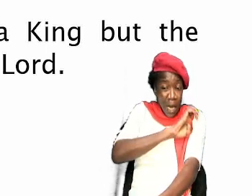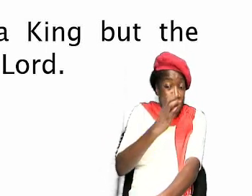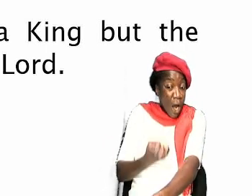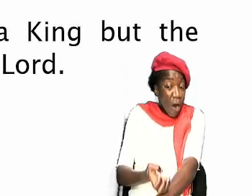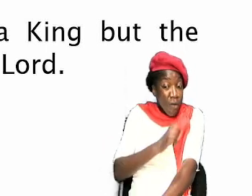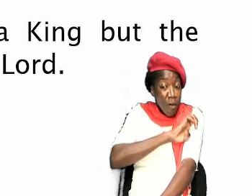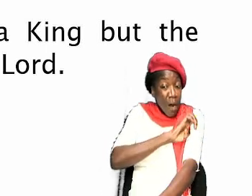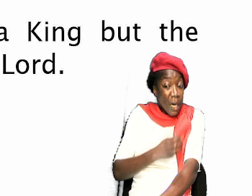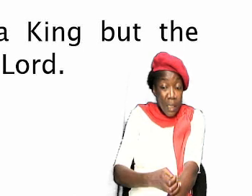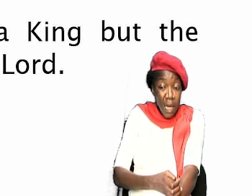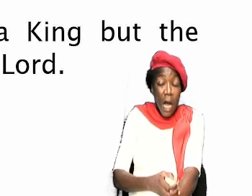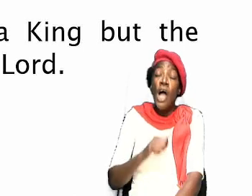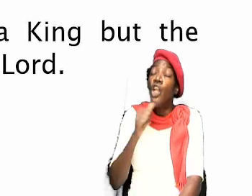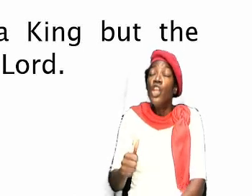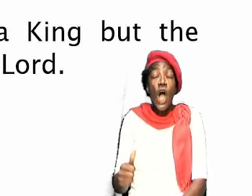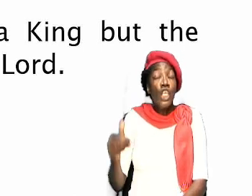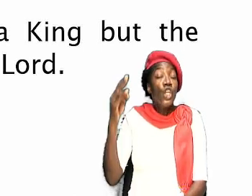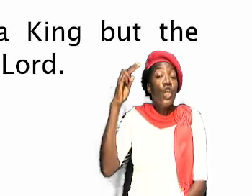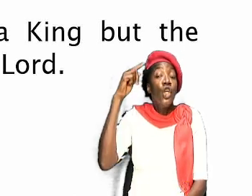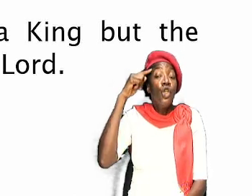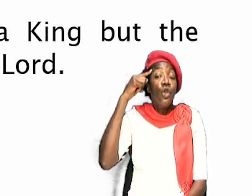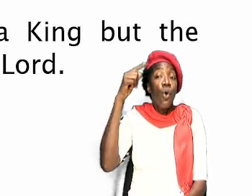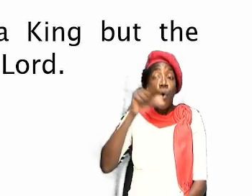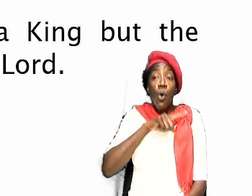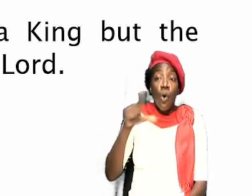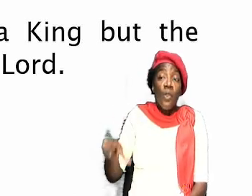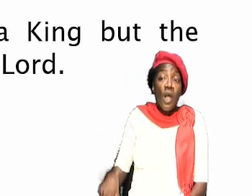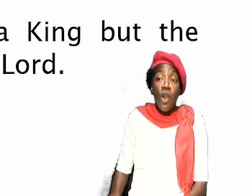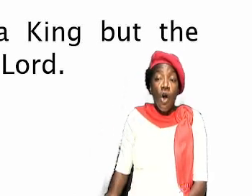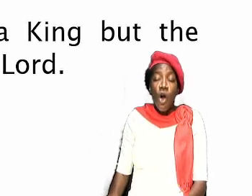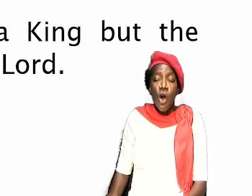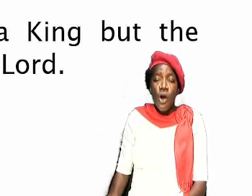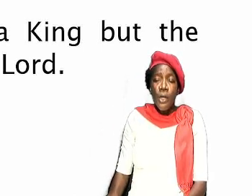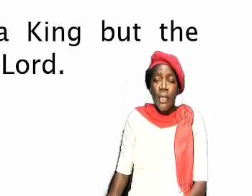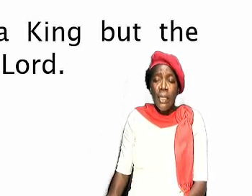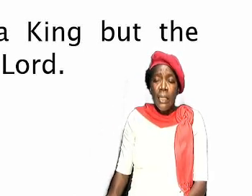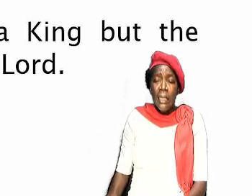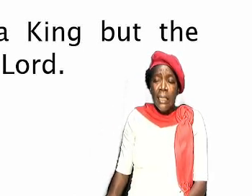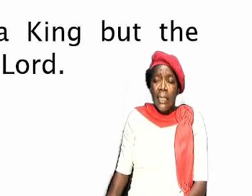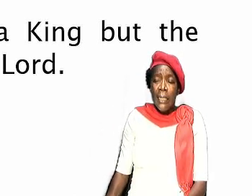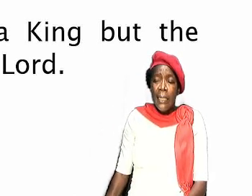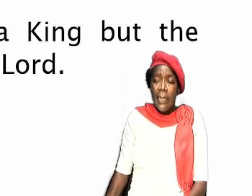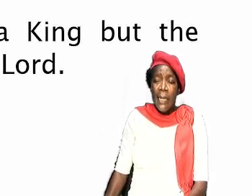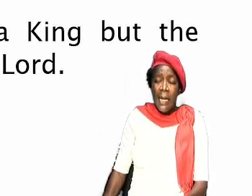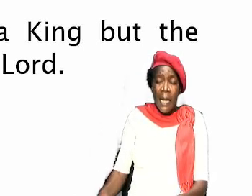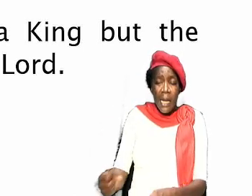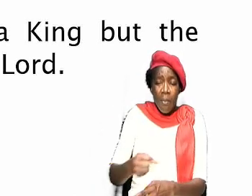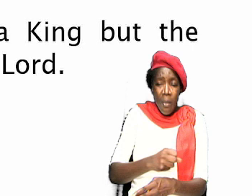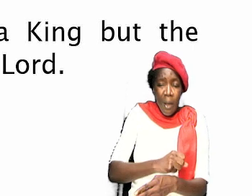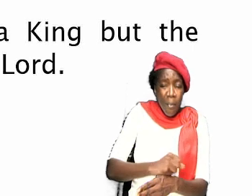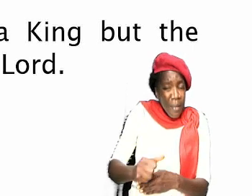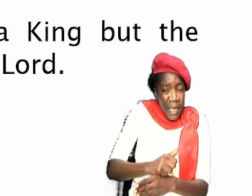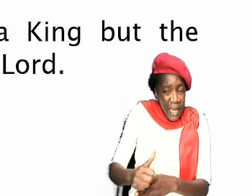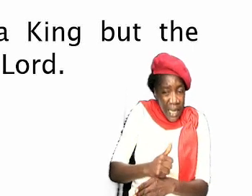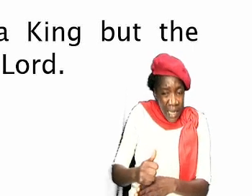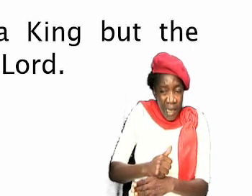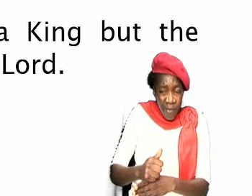the Lord. He ended up acting like the kings of the nation that were around them.